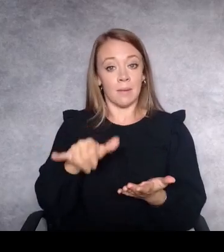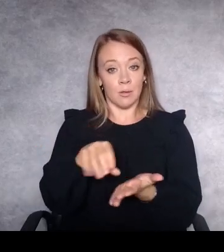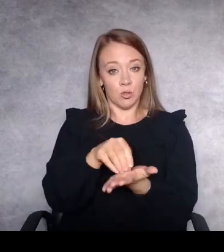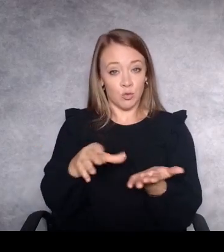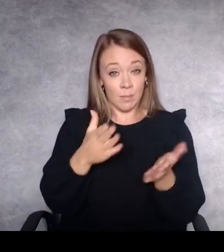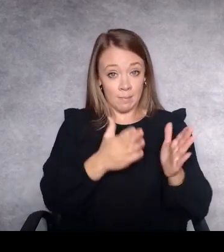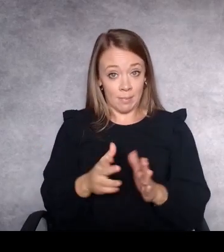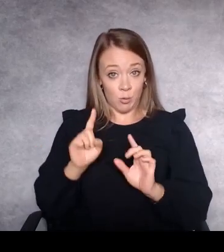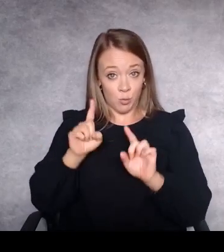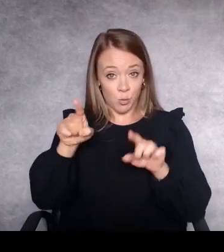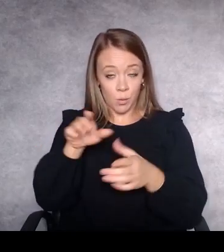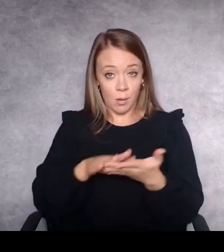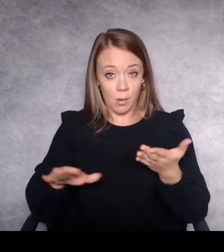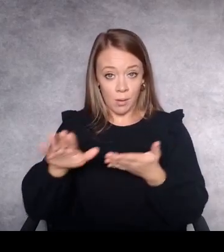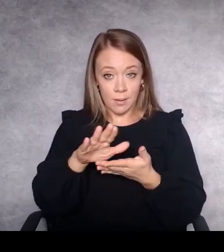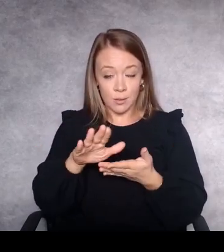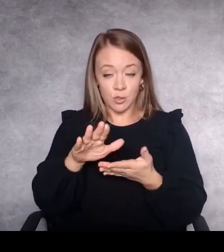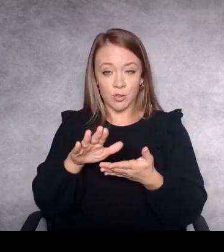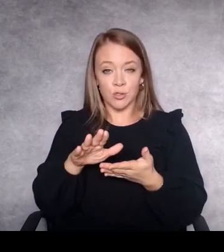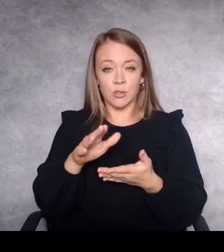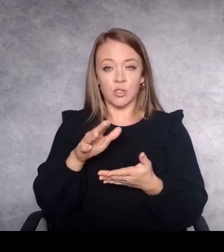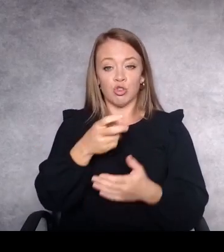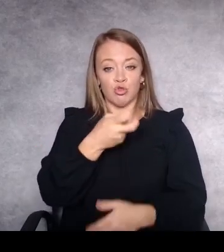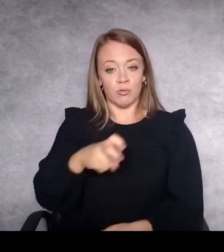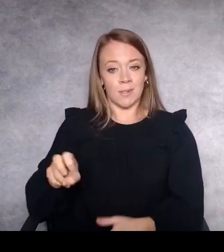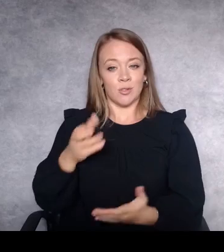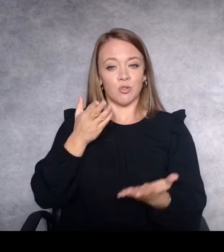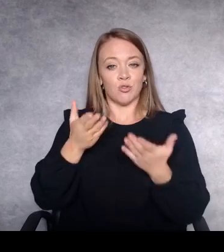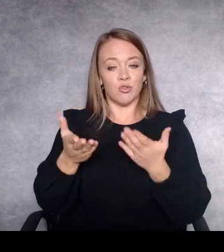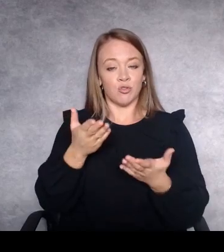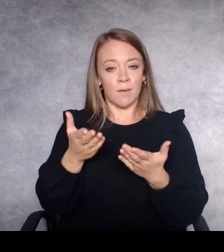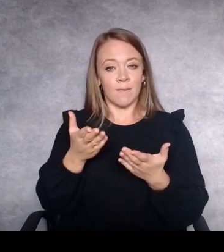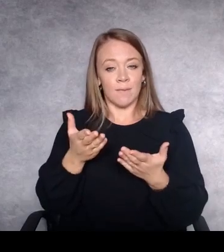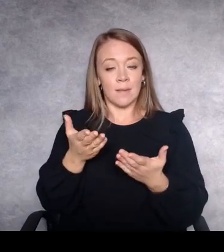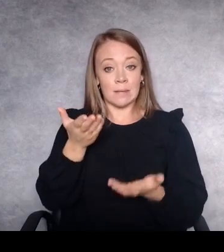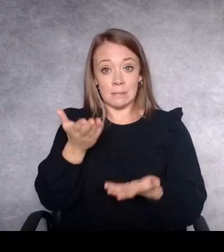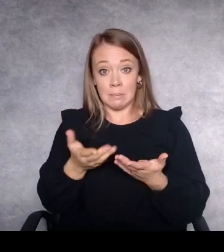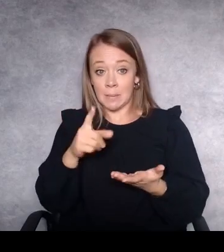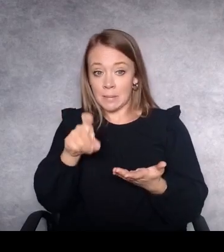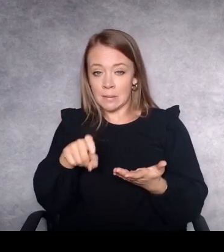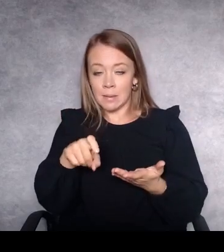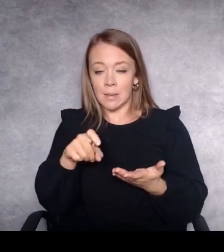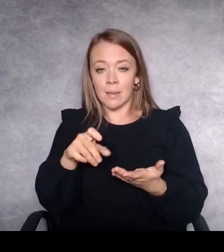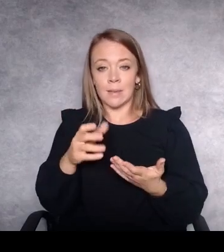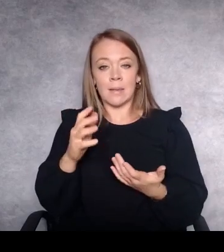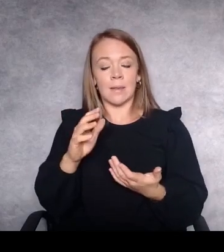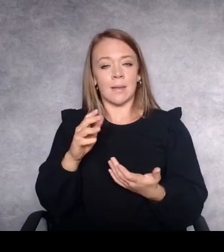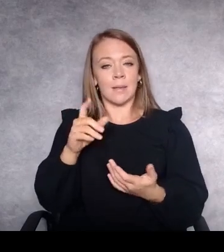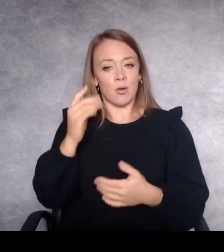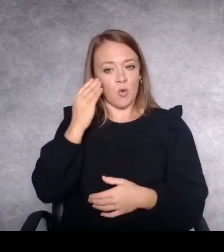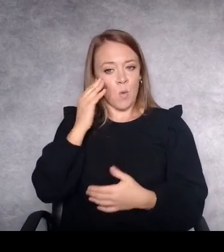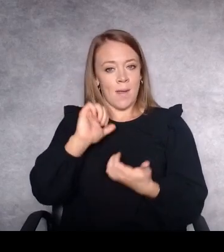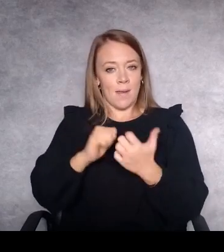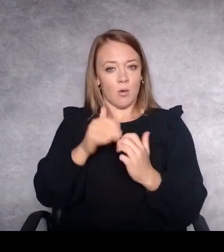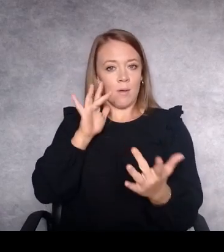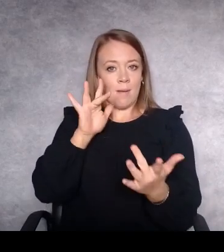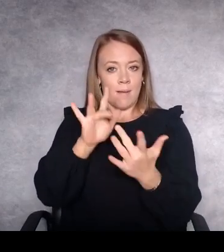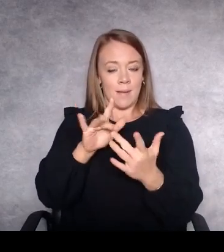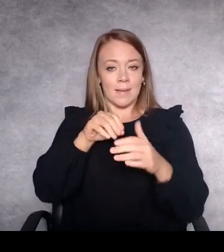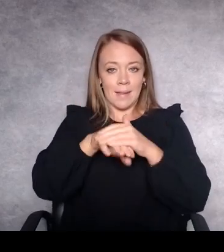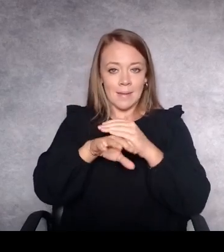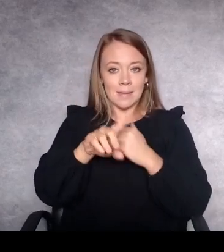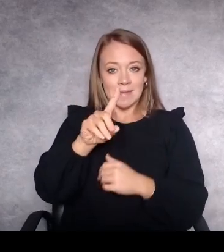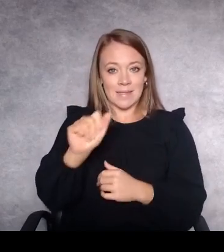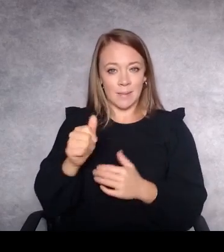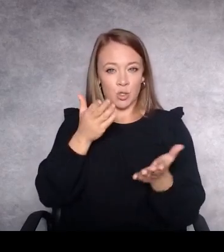a student plans to attend college, a transition service they may need is how to contact and